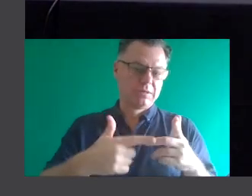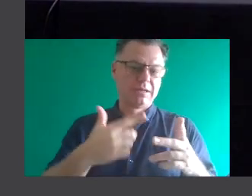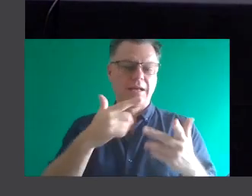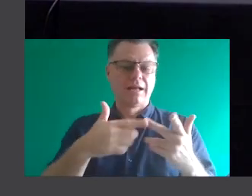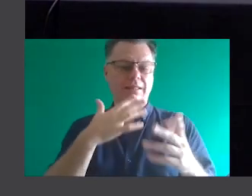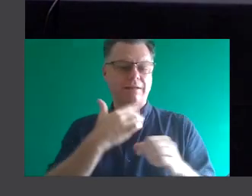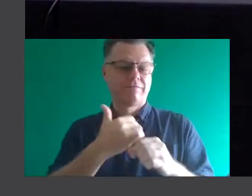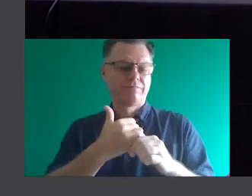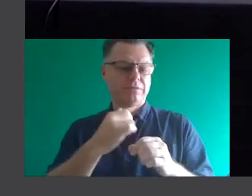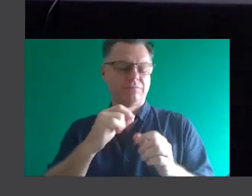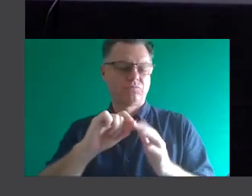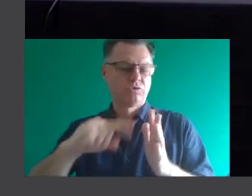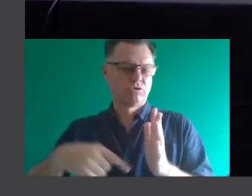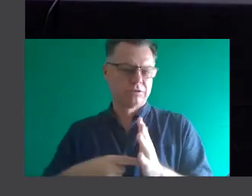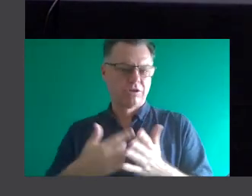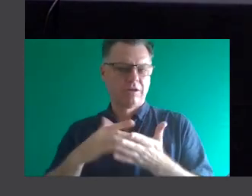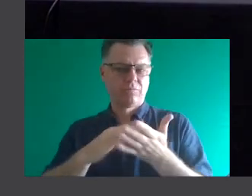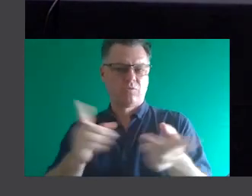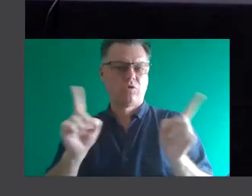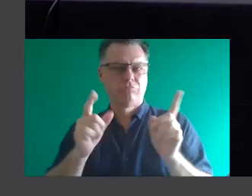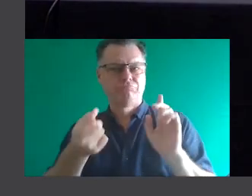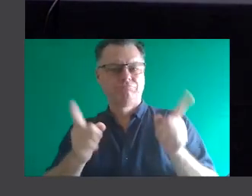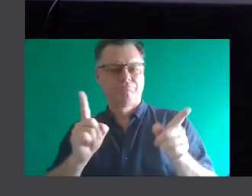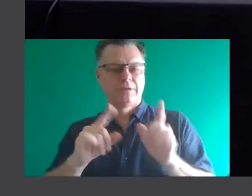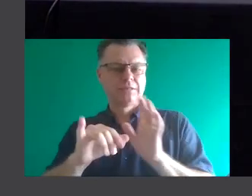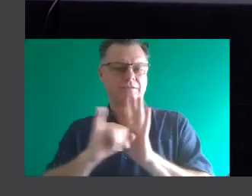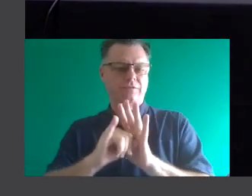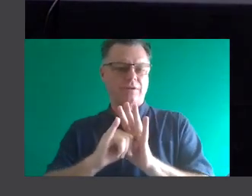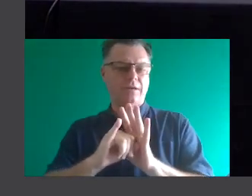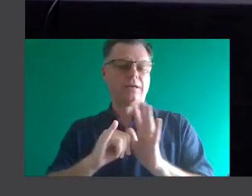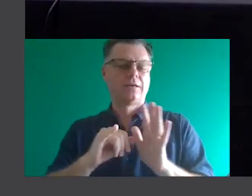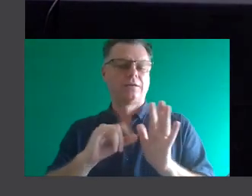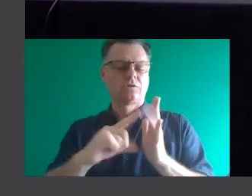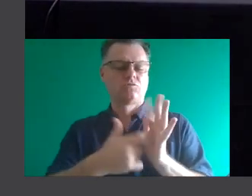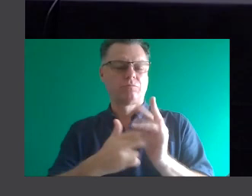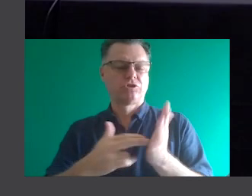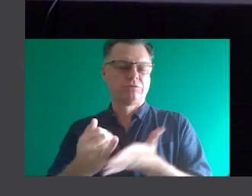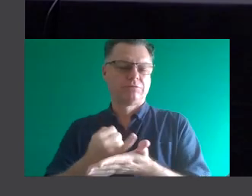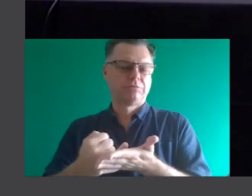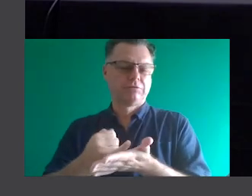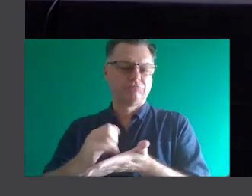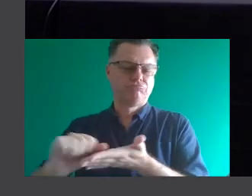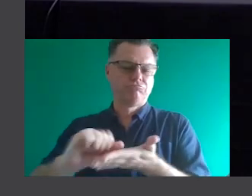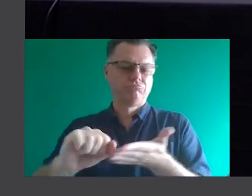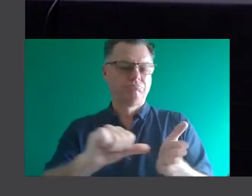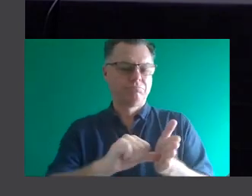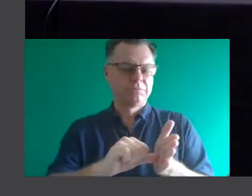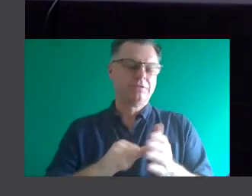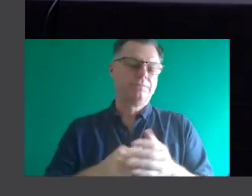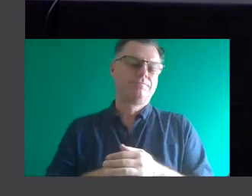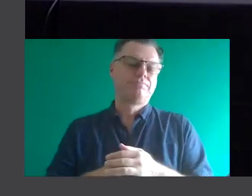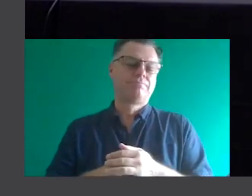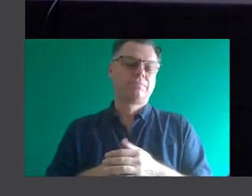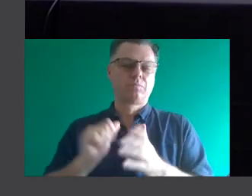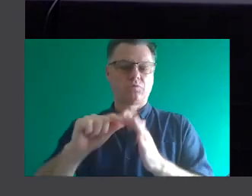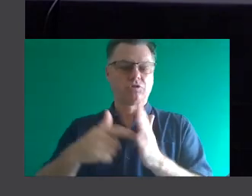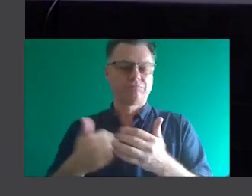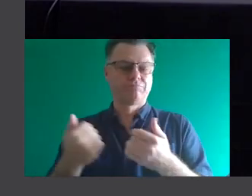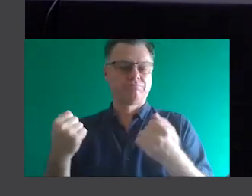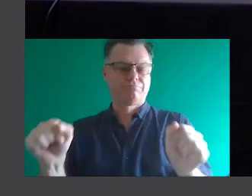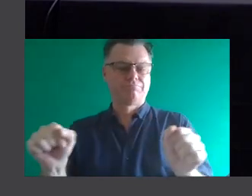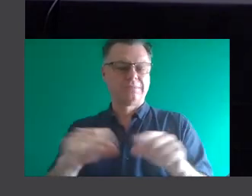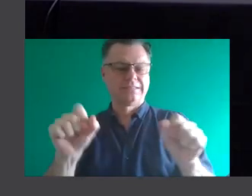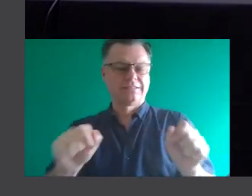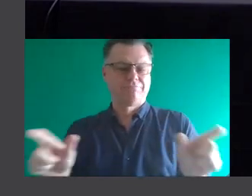today's forum will offer all of you some practical strategies to identify corruption risks in your own projects, to strengthen